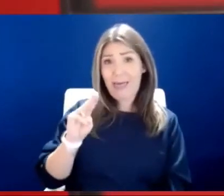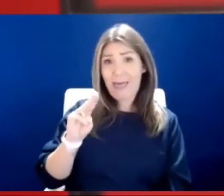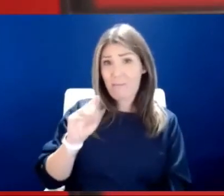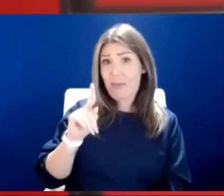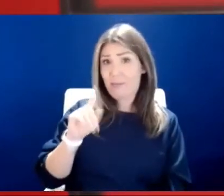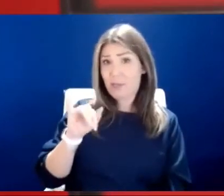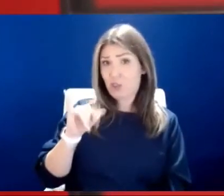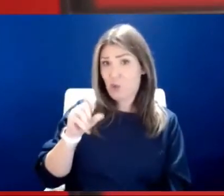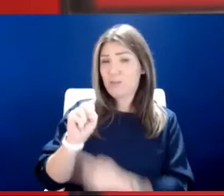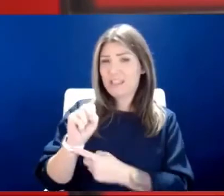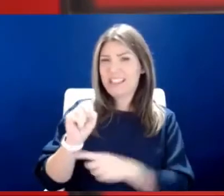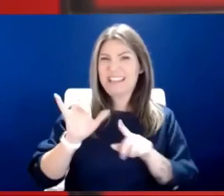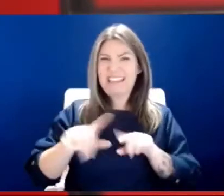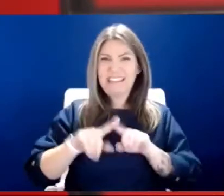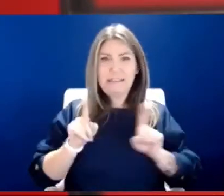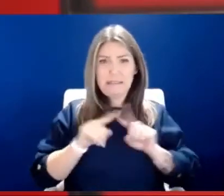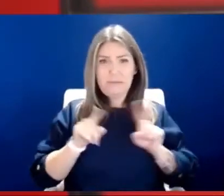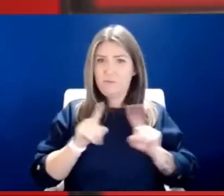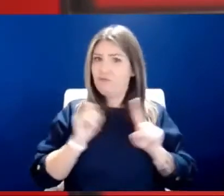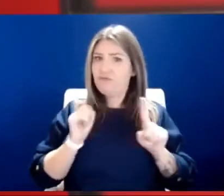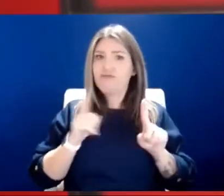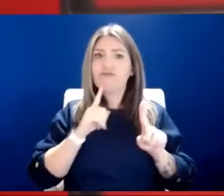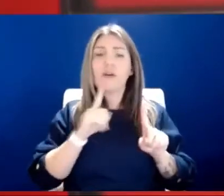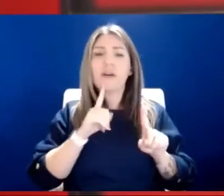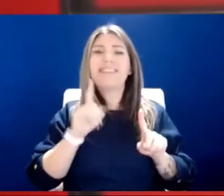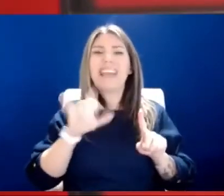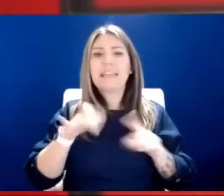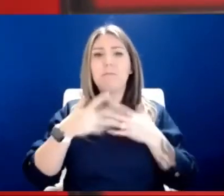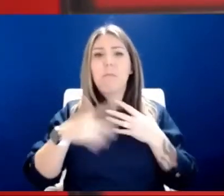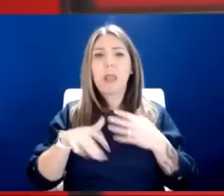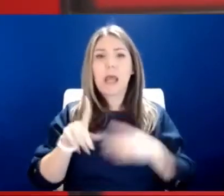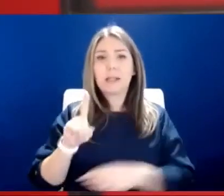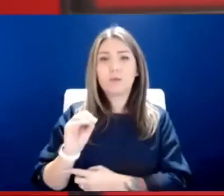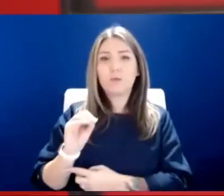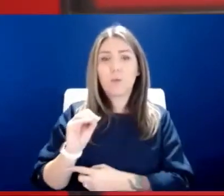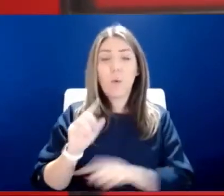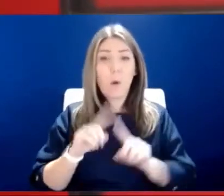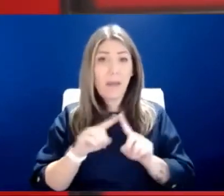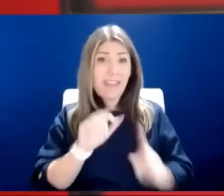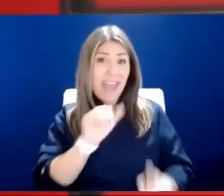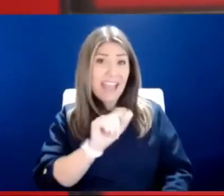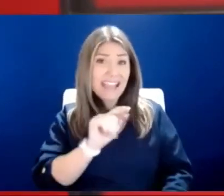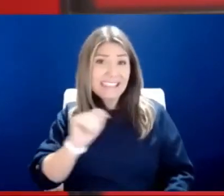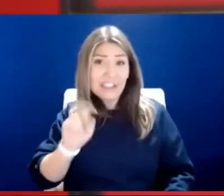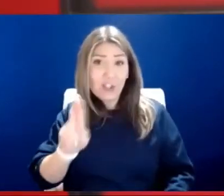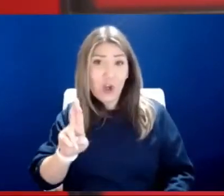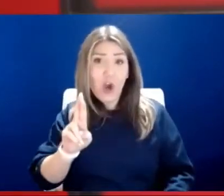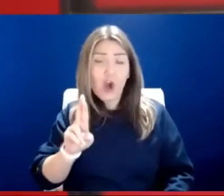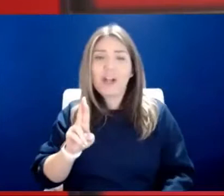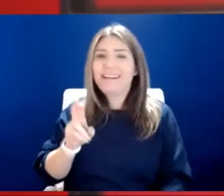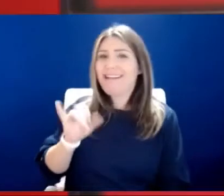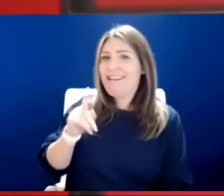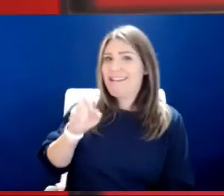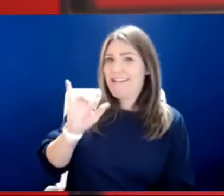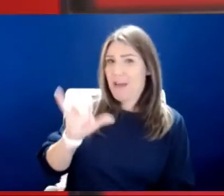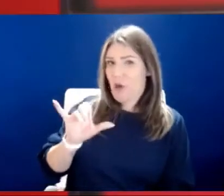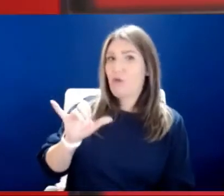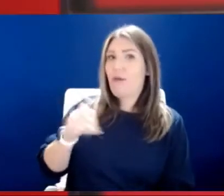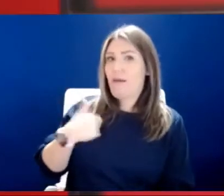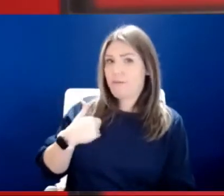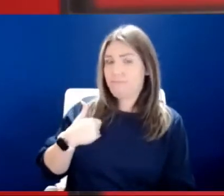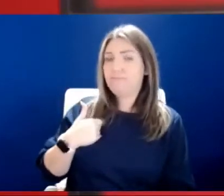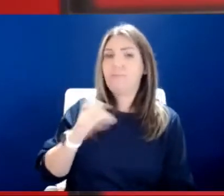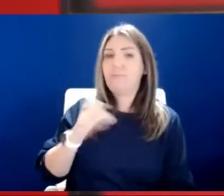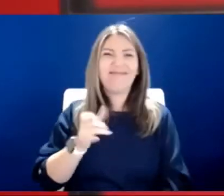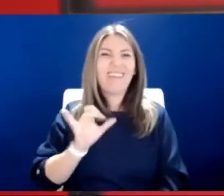different process. It's a blood disorder. But the ATTR amyloidosis, what Gary had, is a condition where